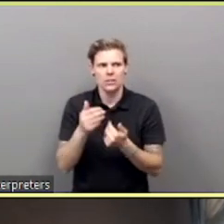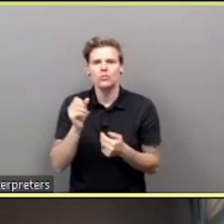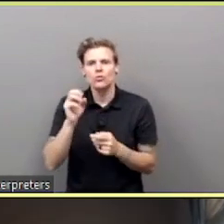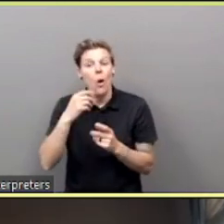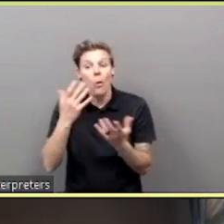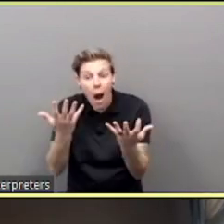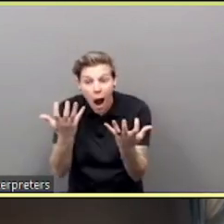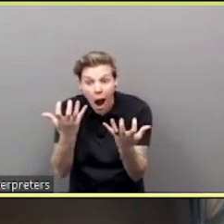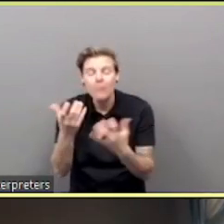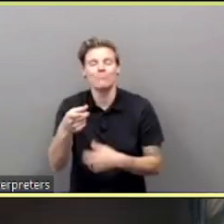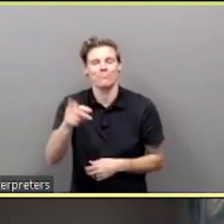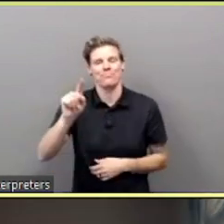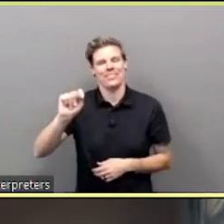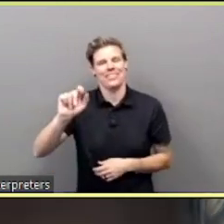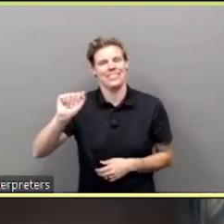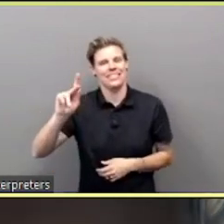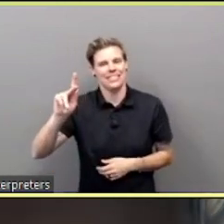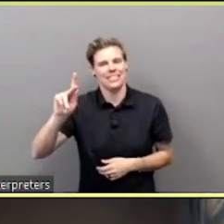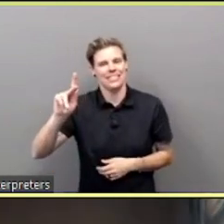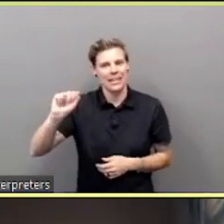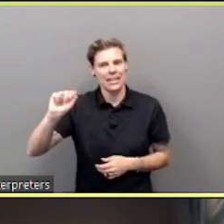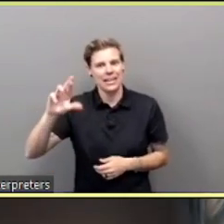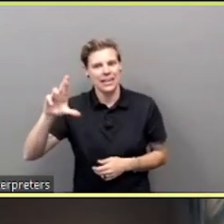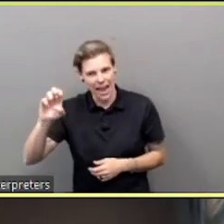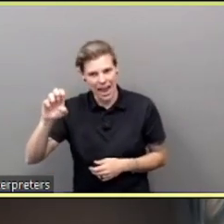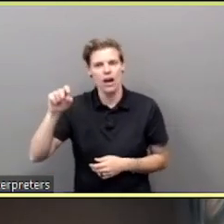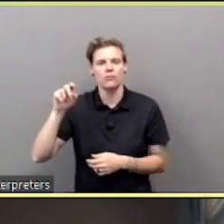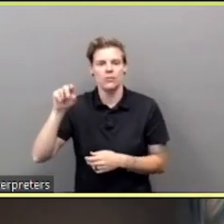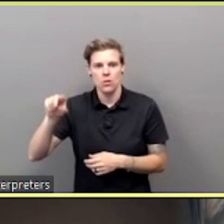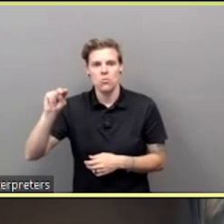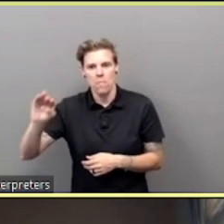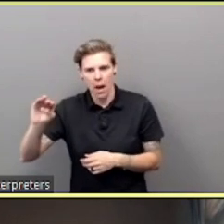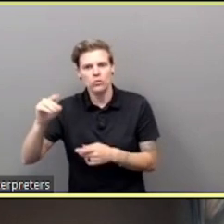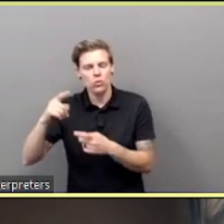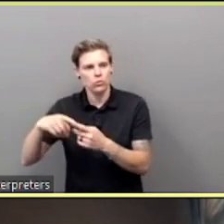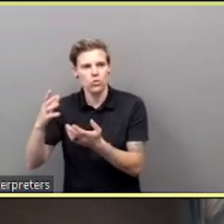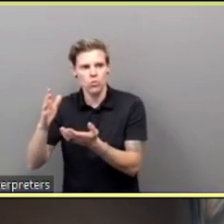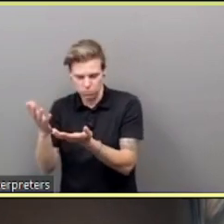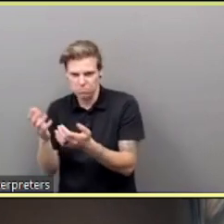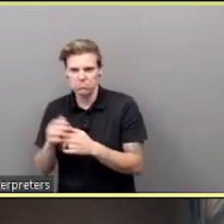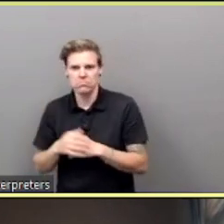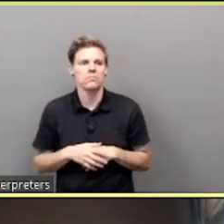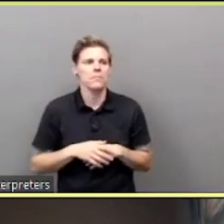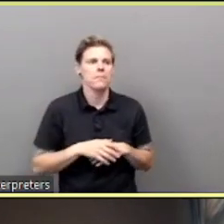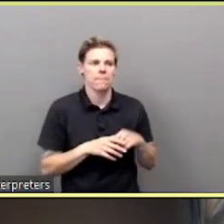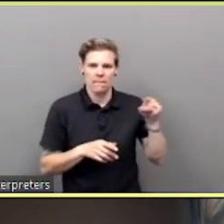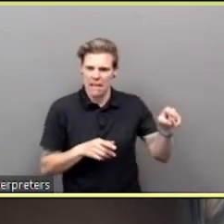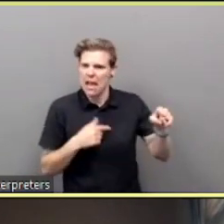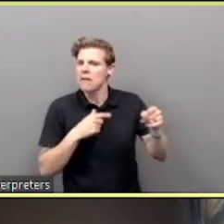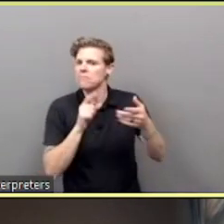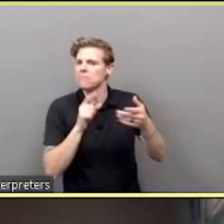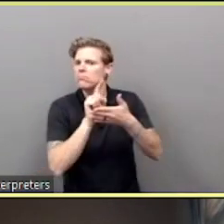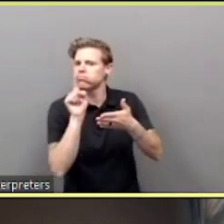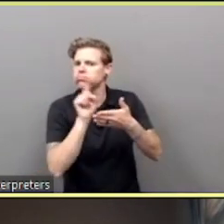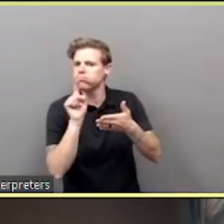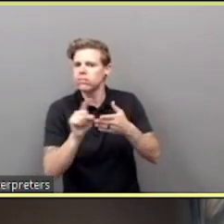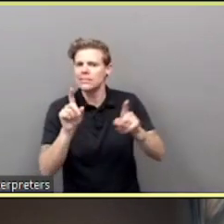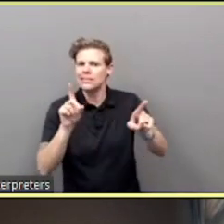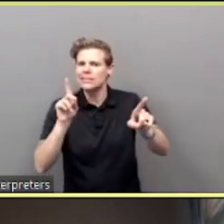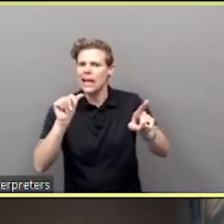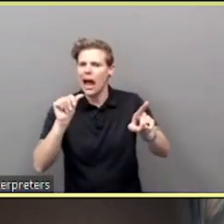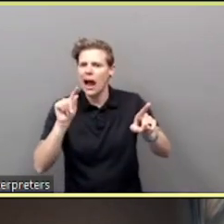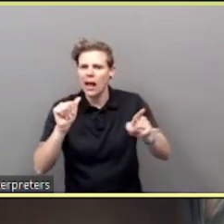Every week we are continuing to show data as the evidence comes forward that shows the vaccines are so